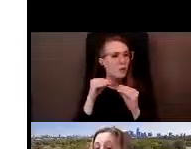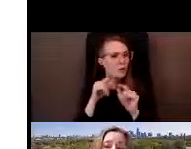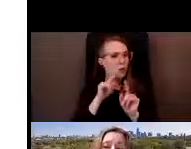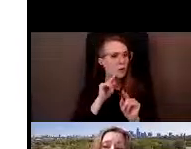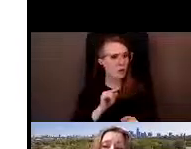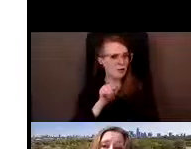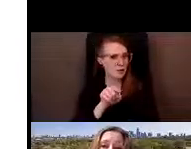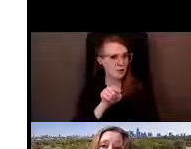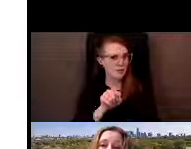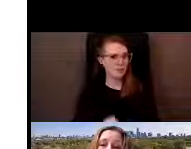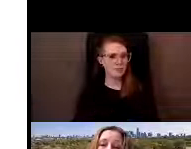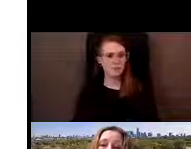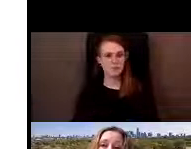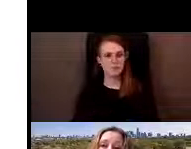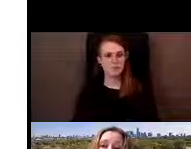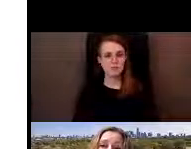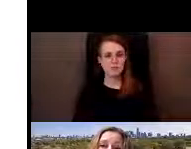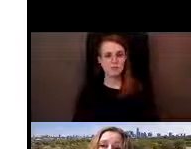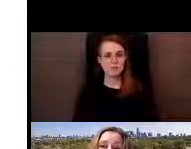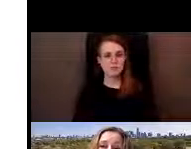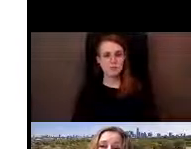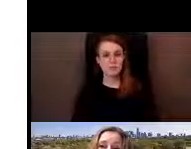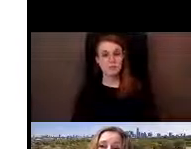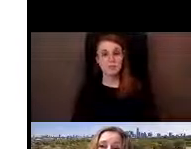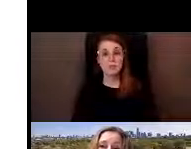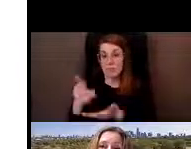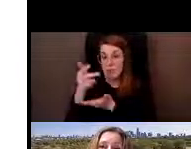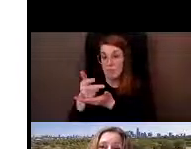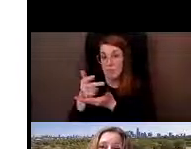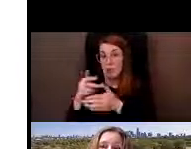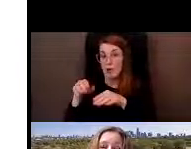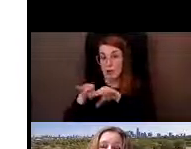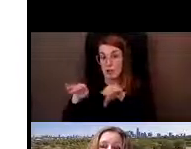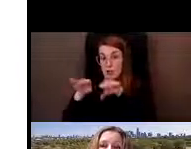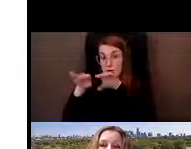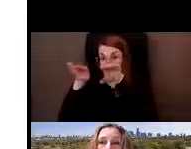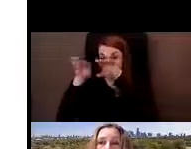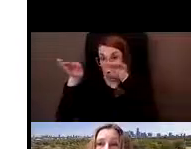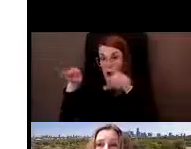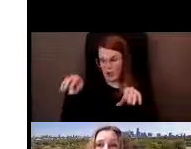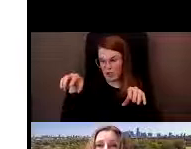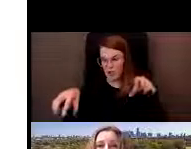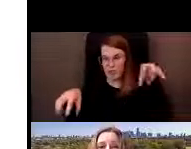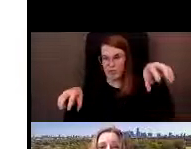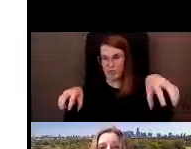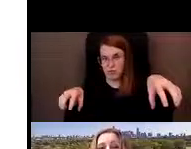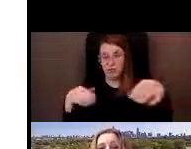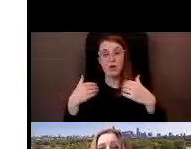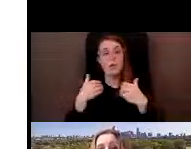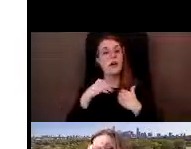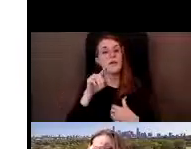me, features parking garages at the edges of the park. We have the Zilker Hillside Theater